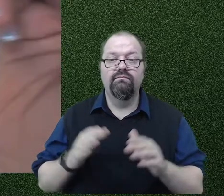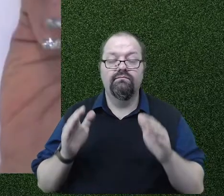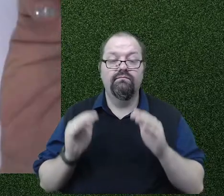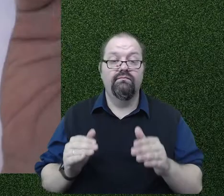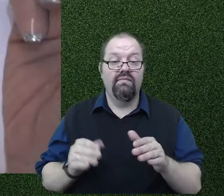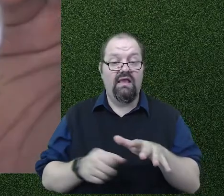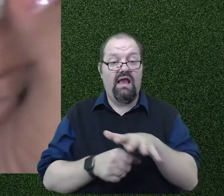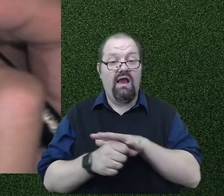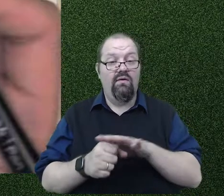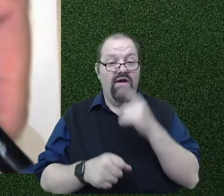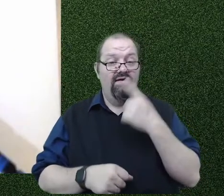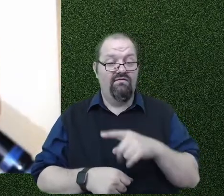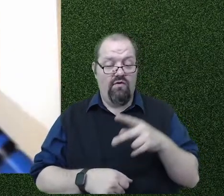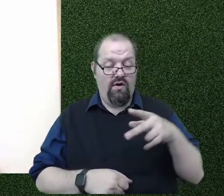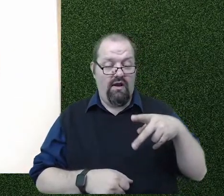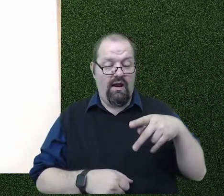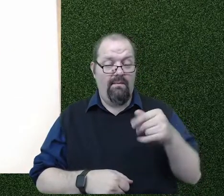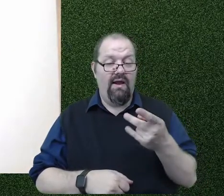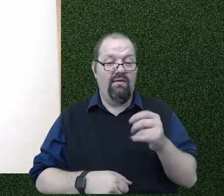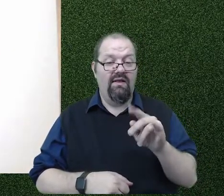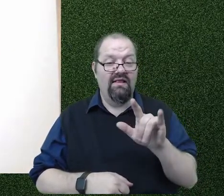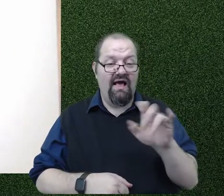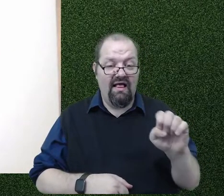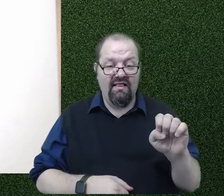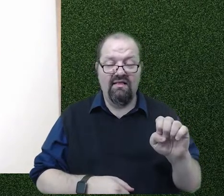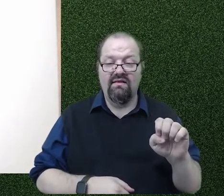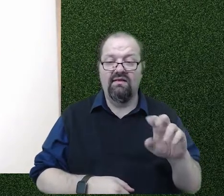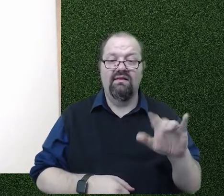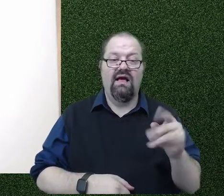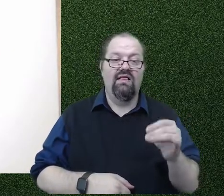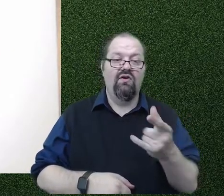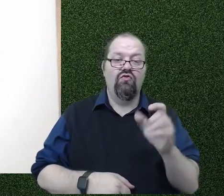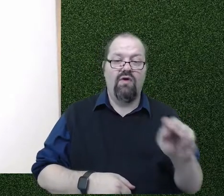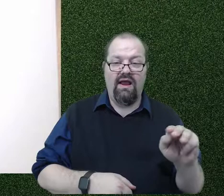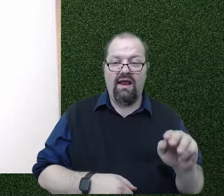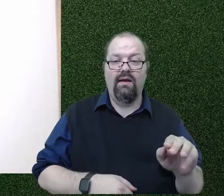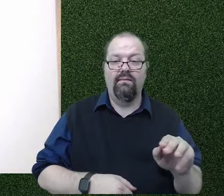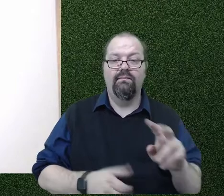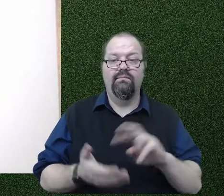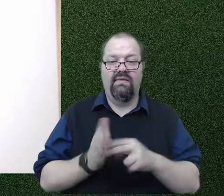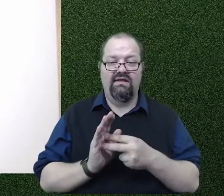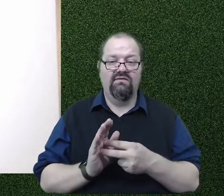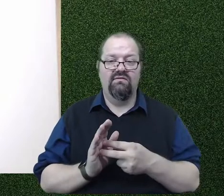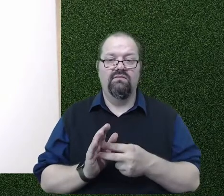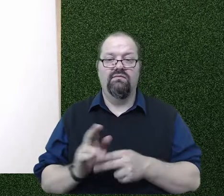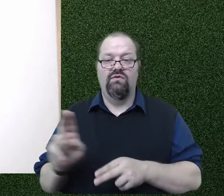The area of a parallelogram with u and v as adjacent sides